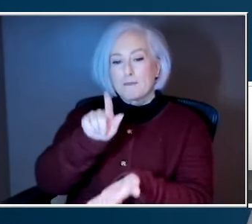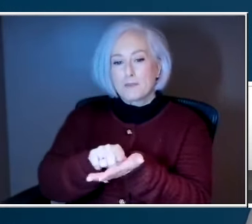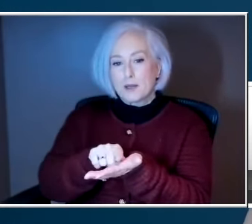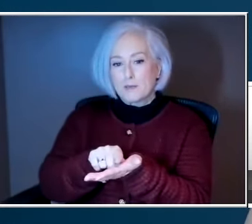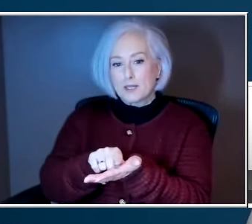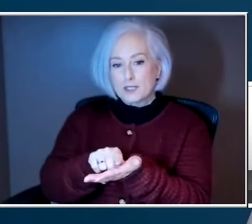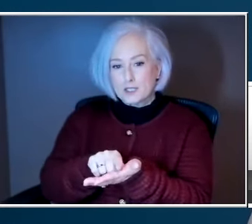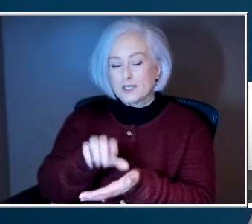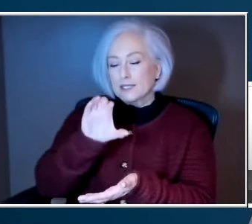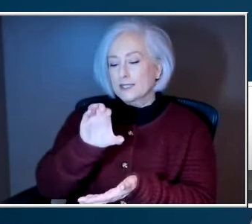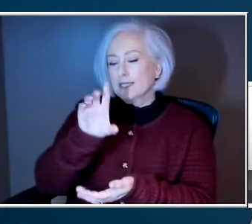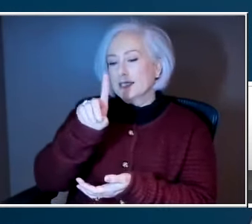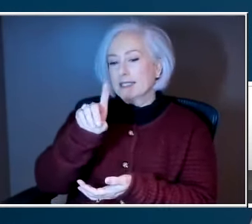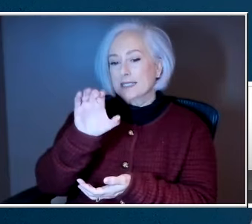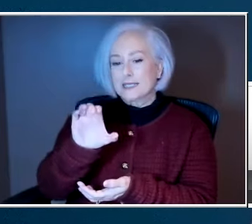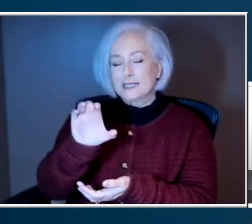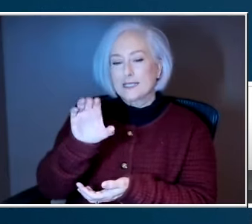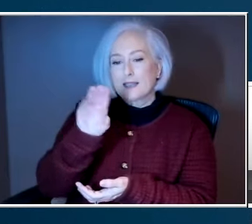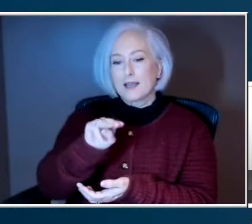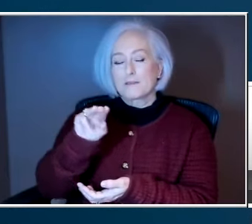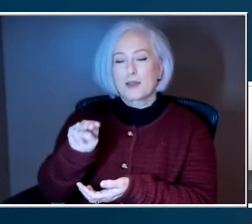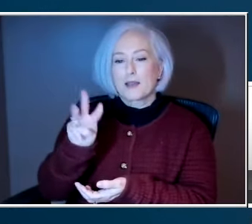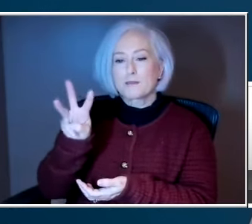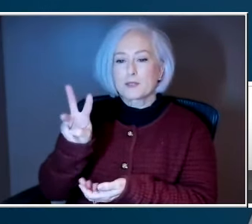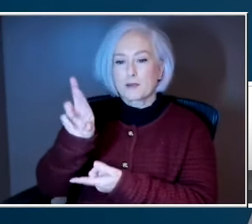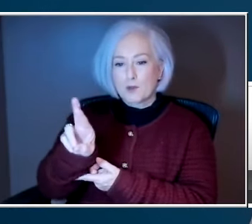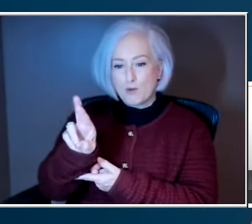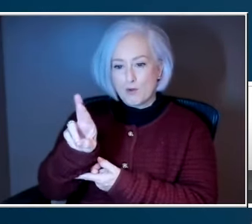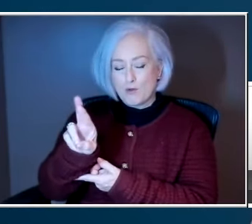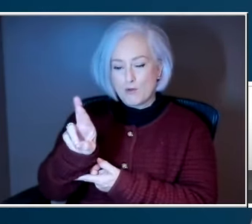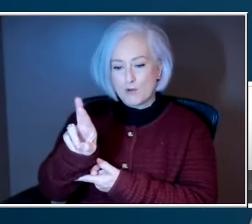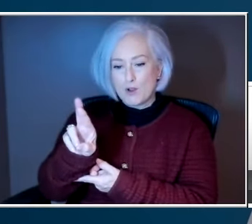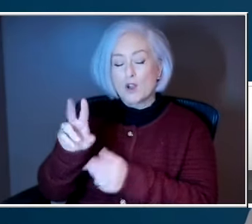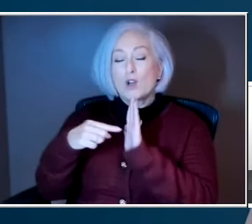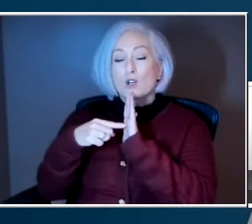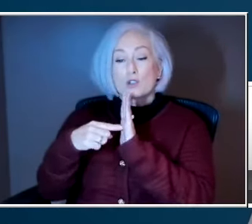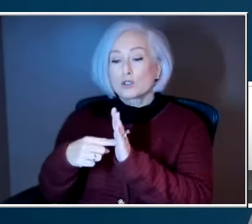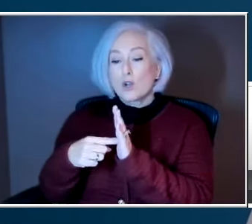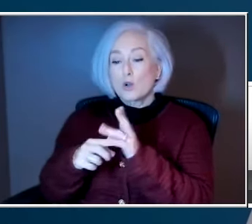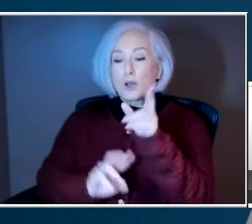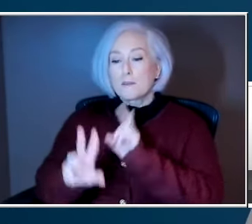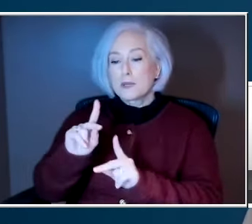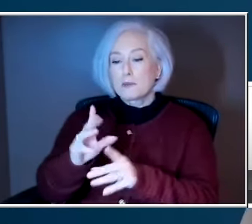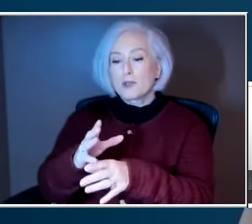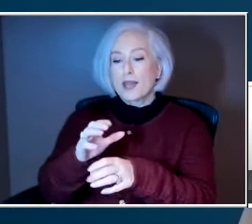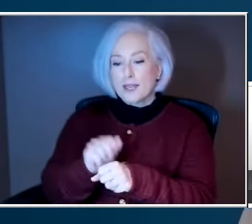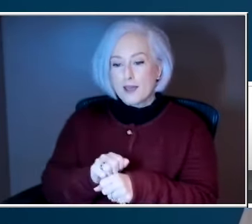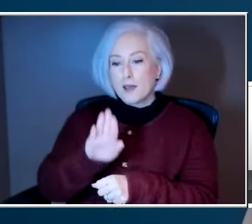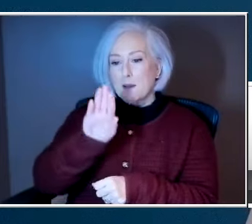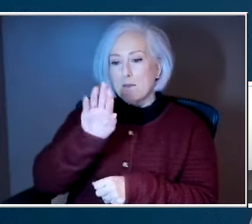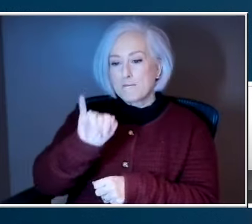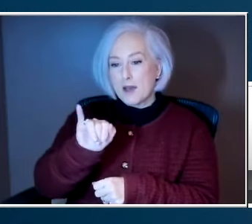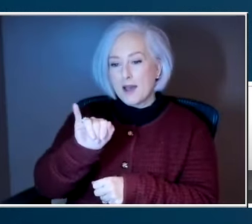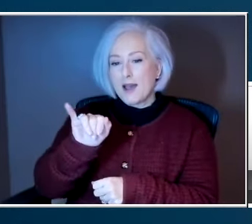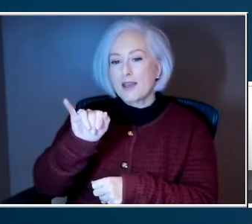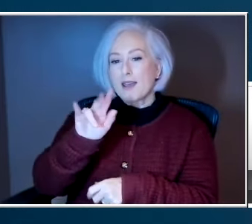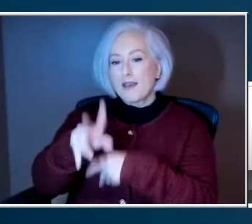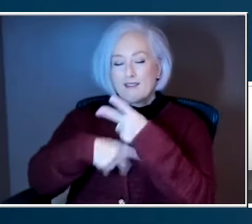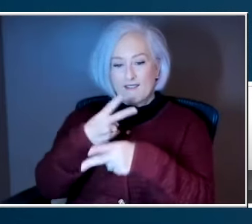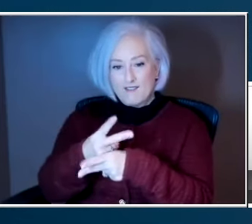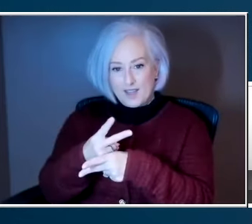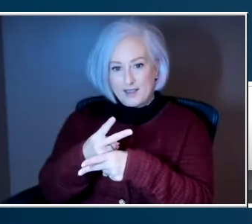MMWR. And what it showed was that those people that received a bivalent booster, as compared to the people that had